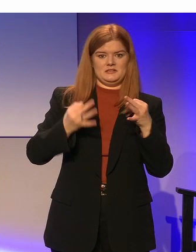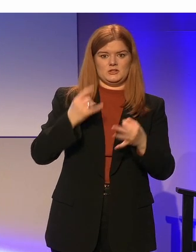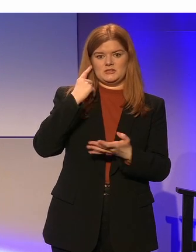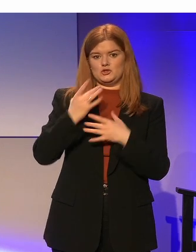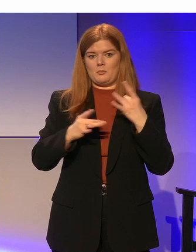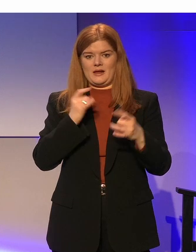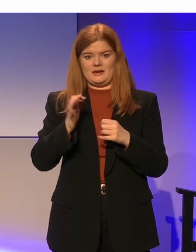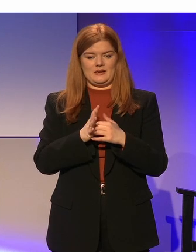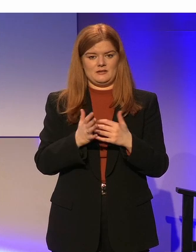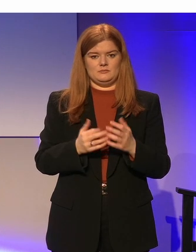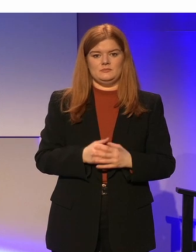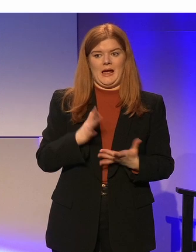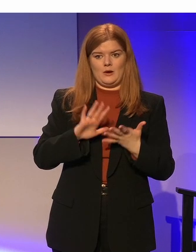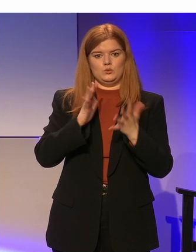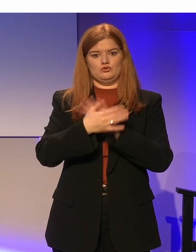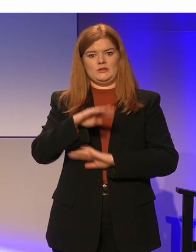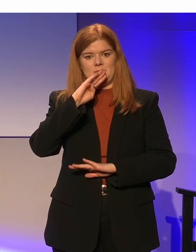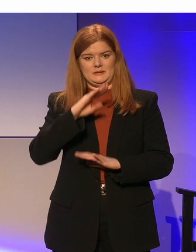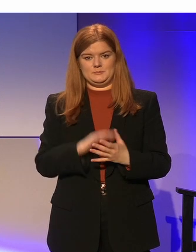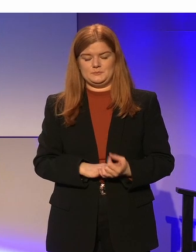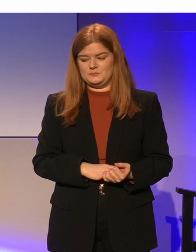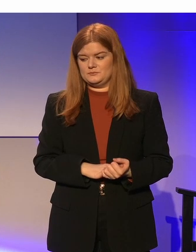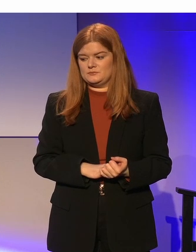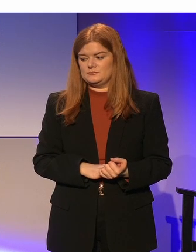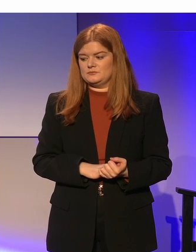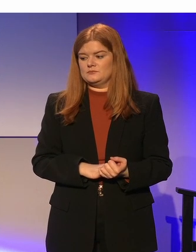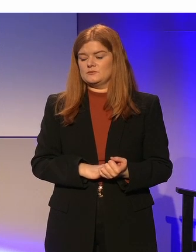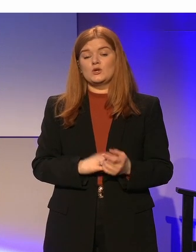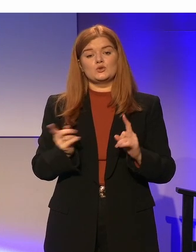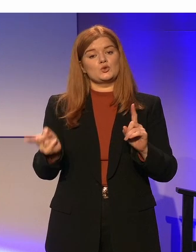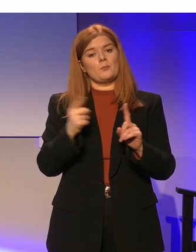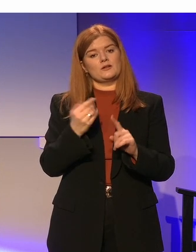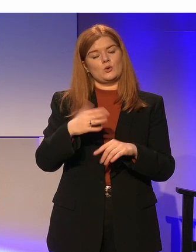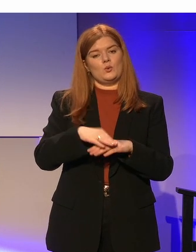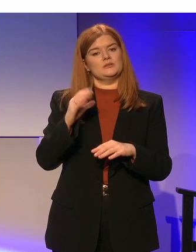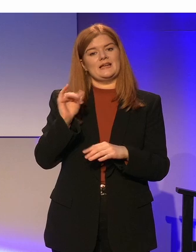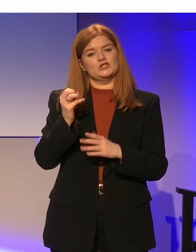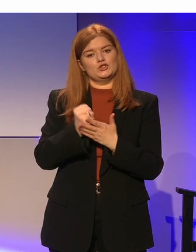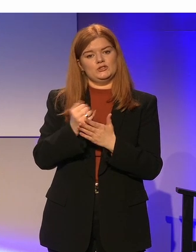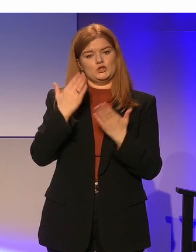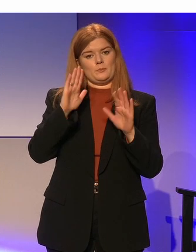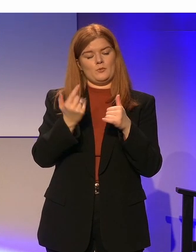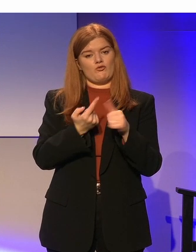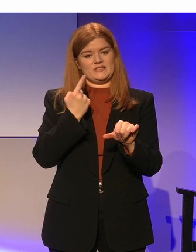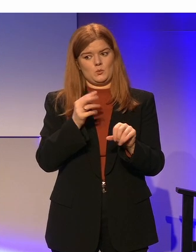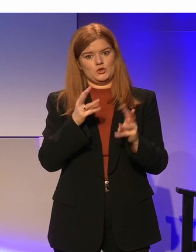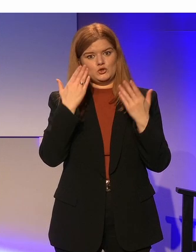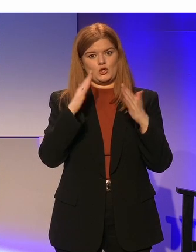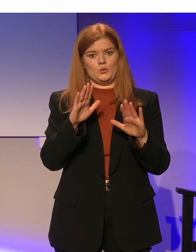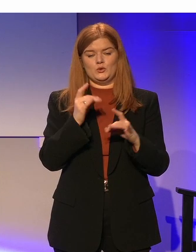as a mediator of sentiment. Okay, so to return to our earlier case study, and just to illustrate